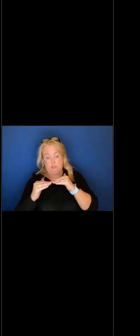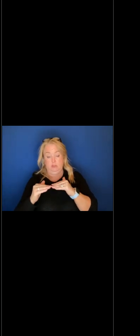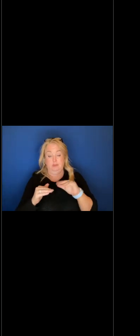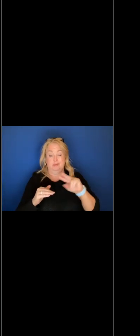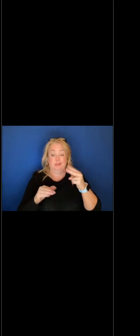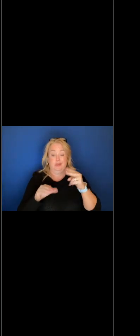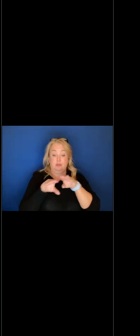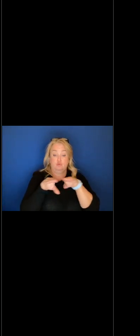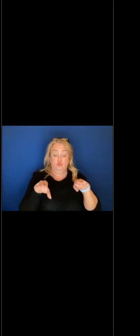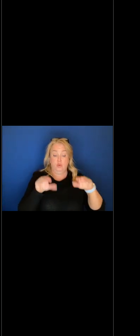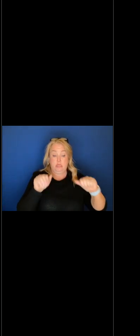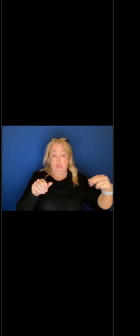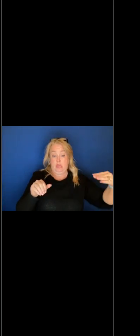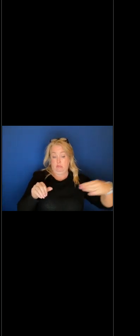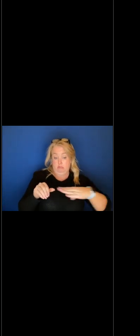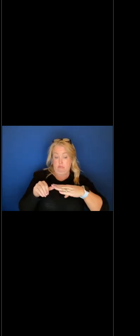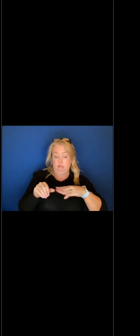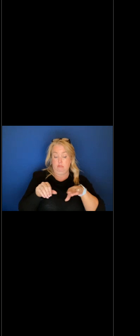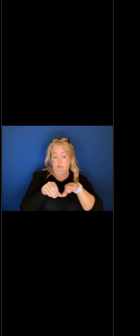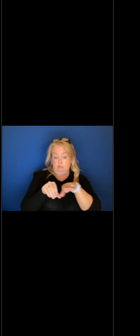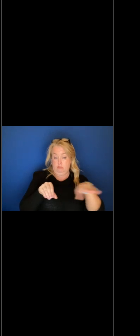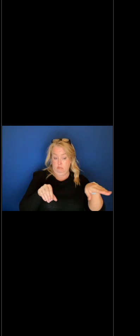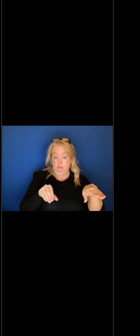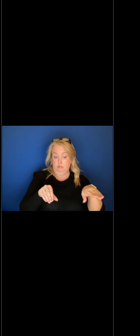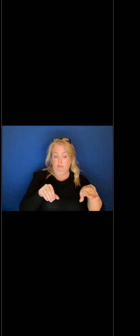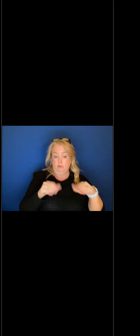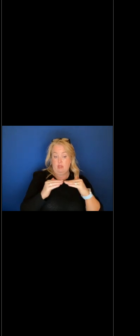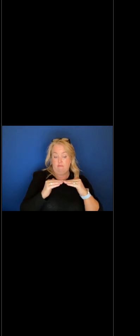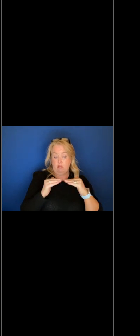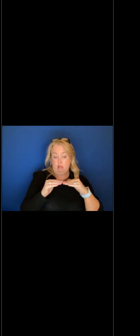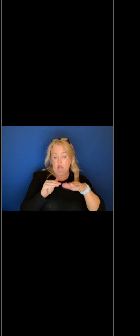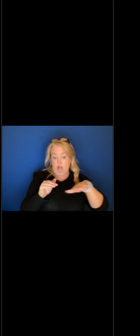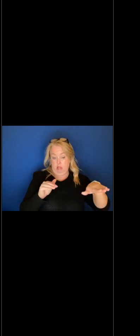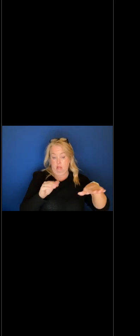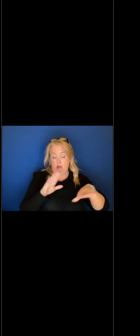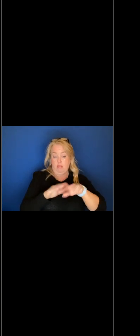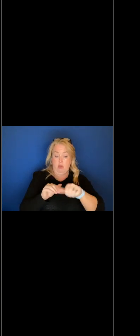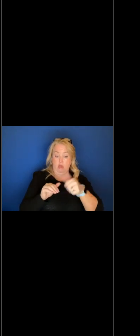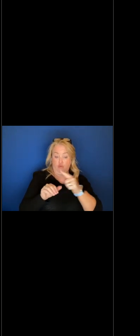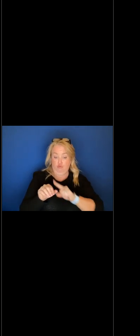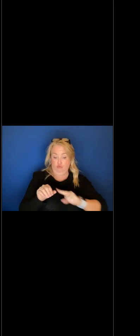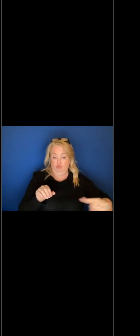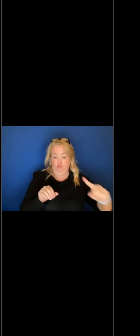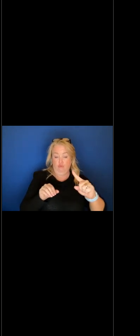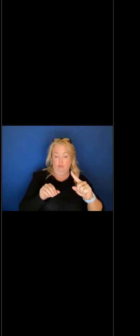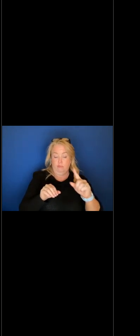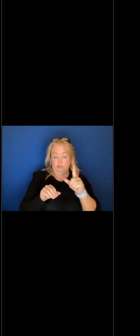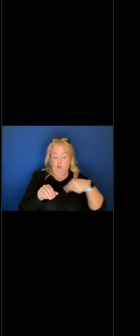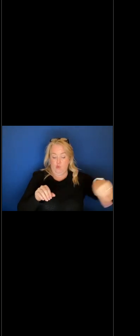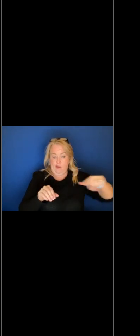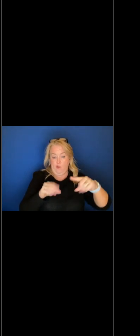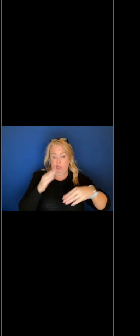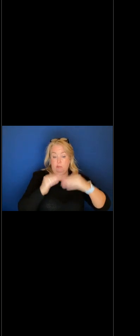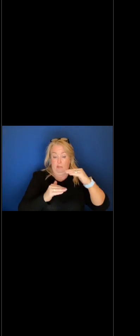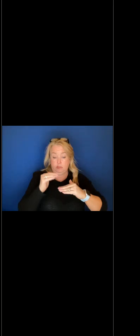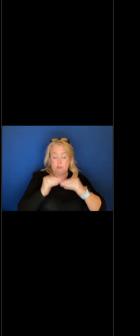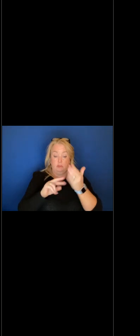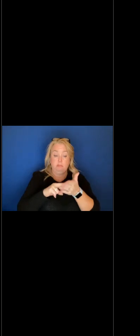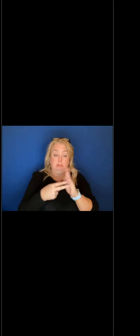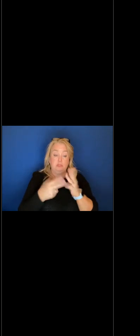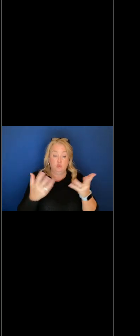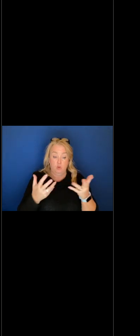second story can be accessed on grade on the other side of the building. The dwelling